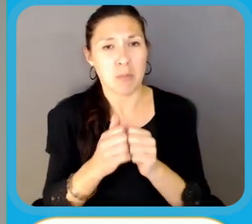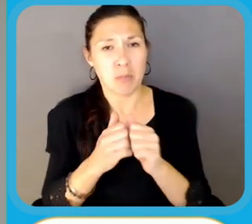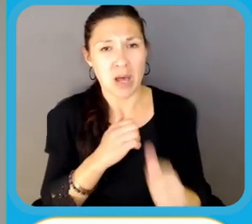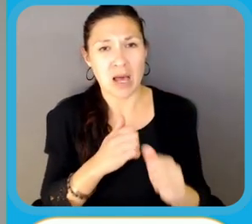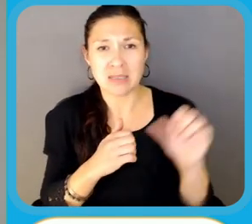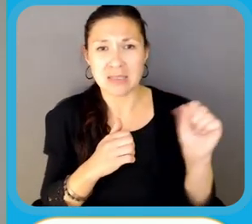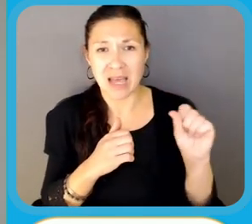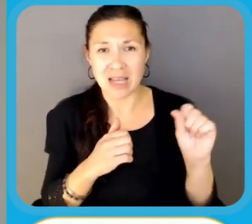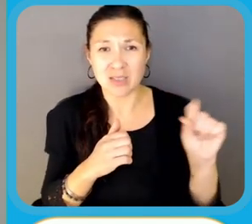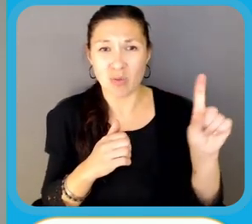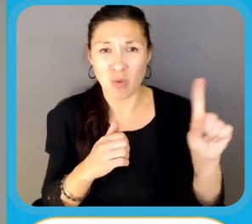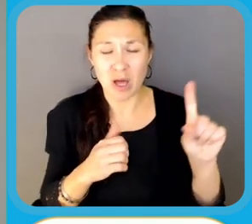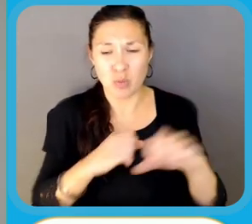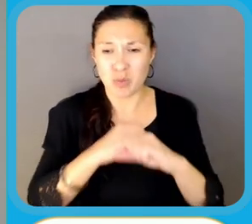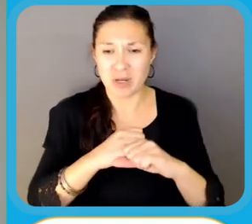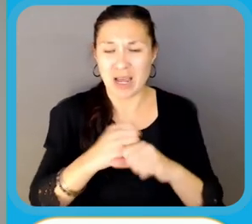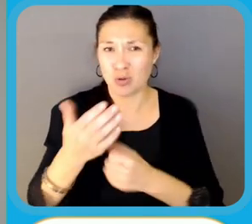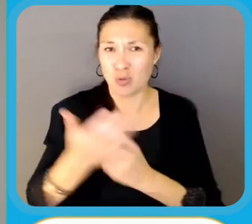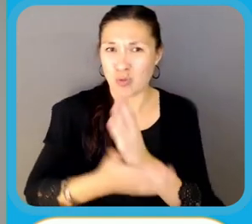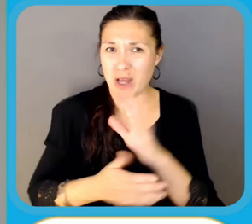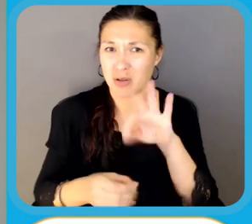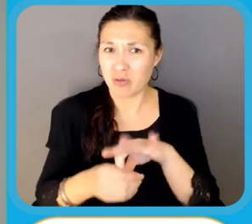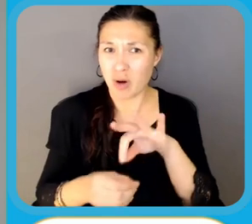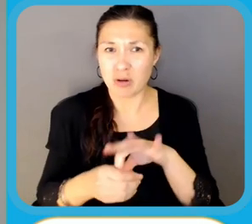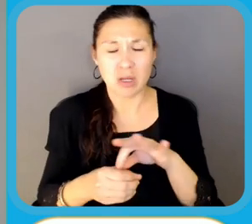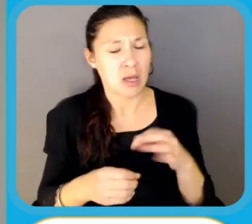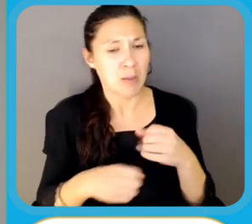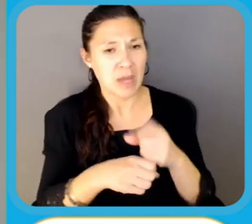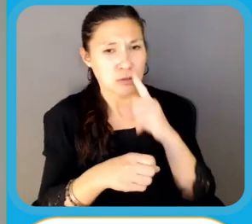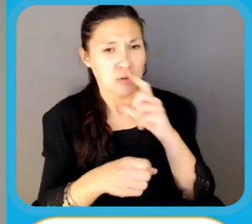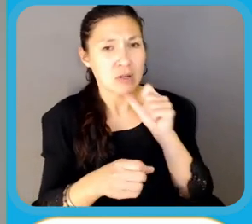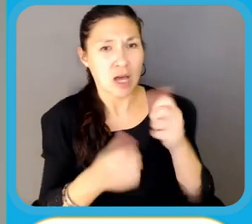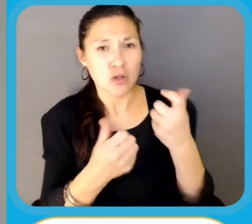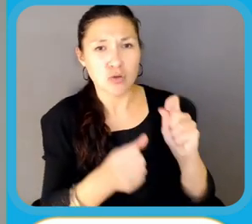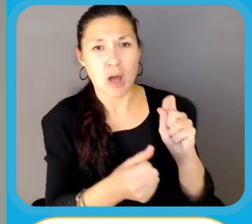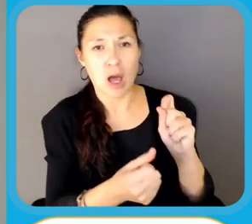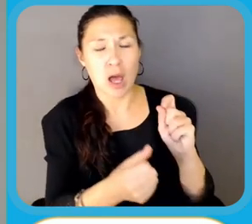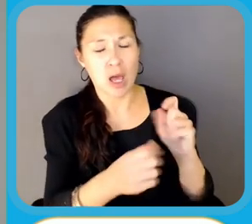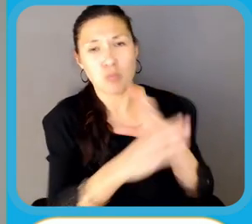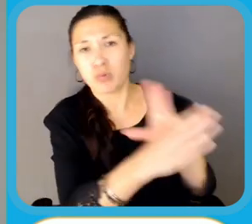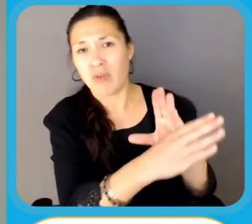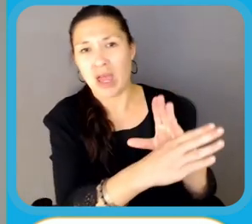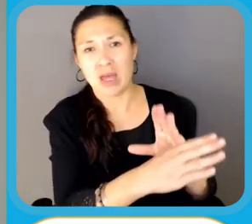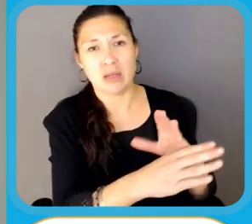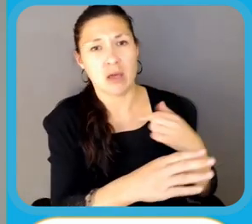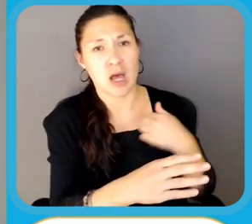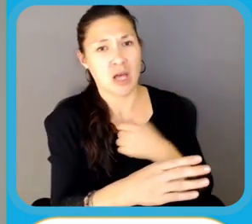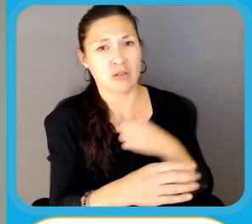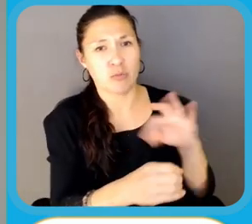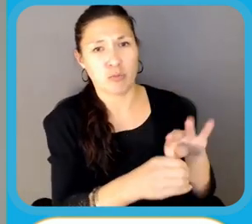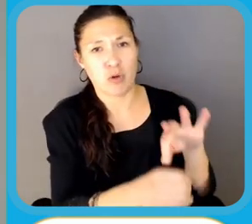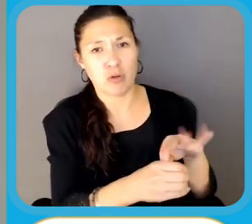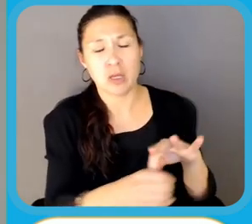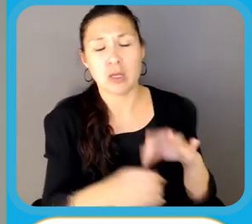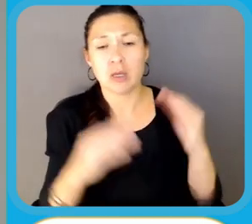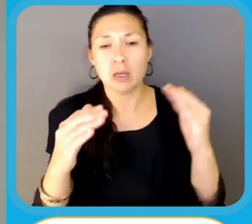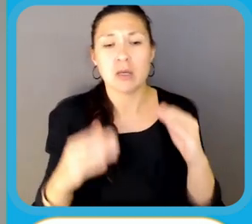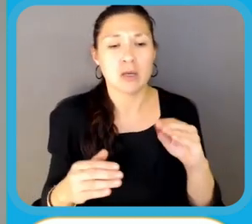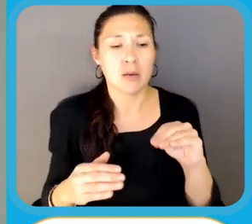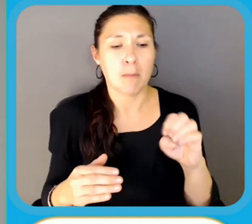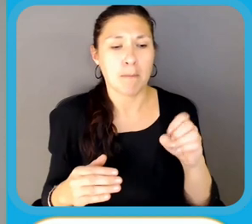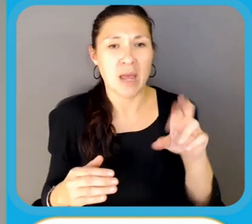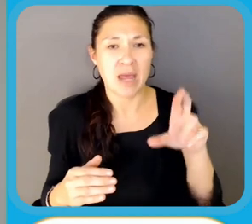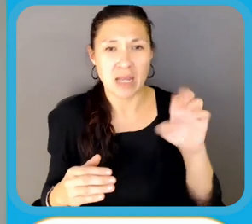protect all of us from the threat of voter suppression. It means advancing Medicare for all and common sense